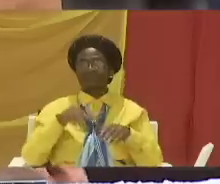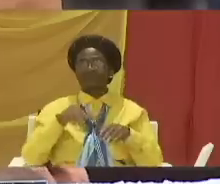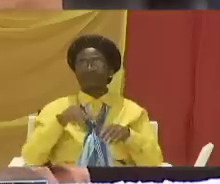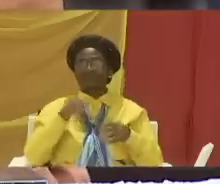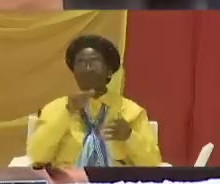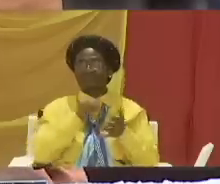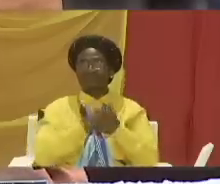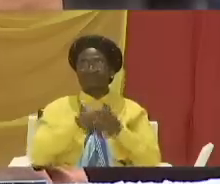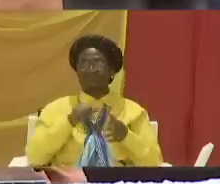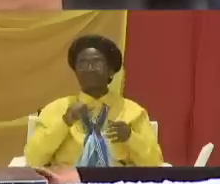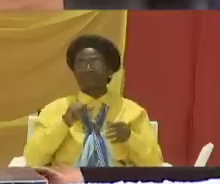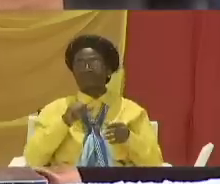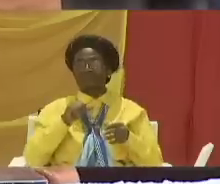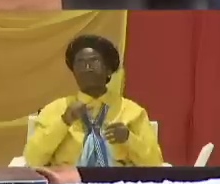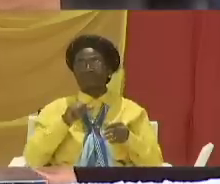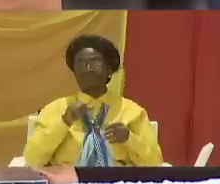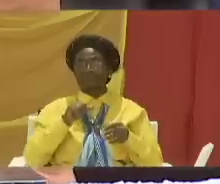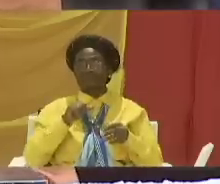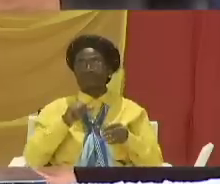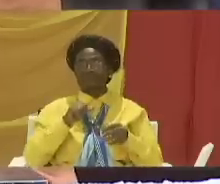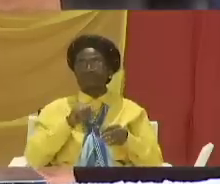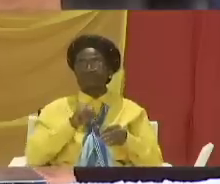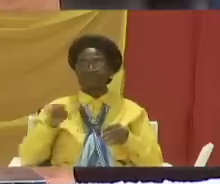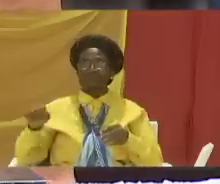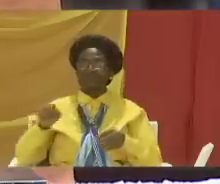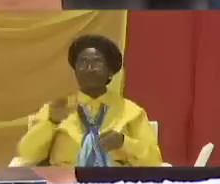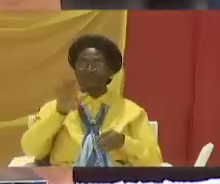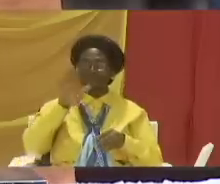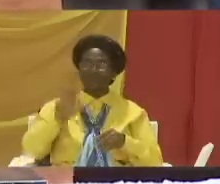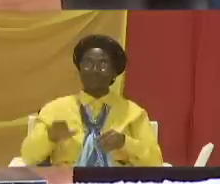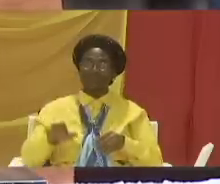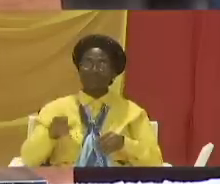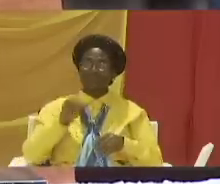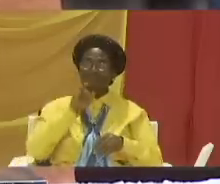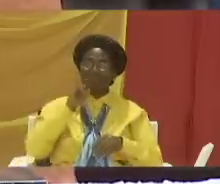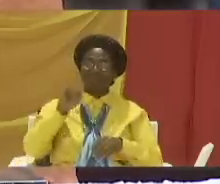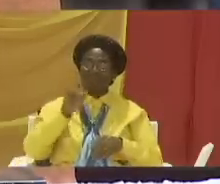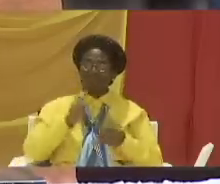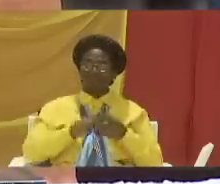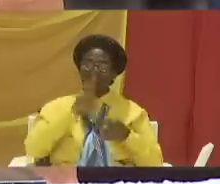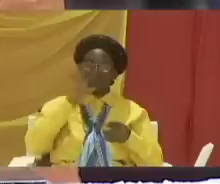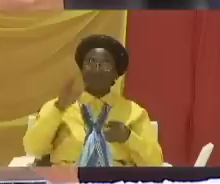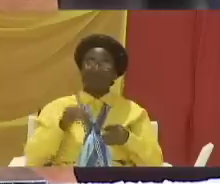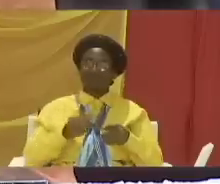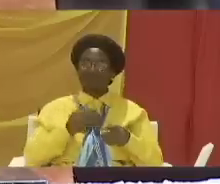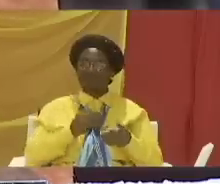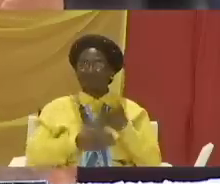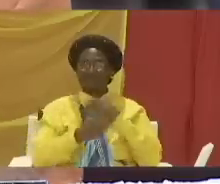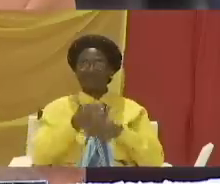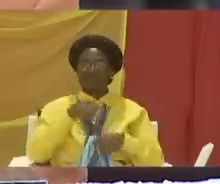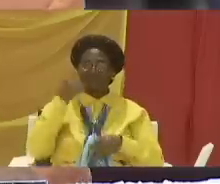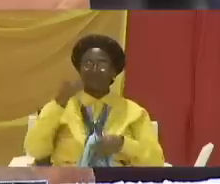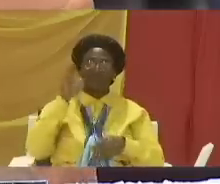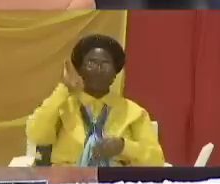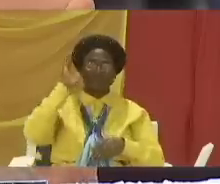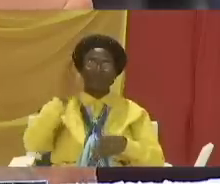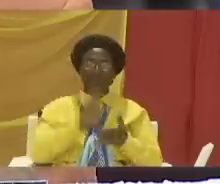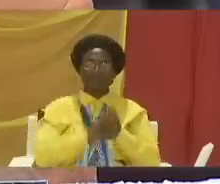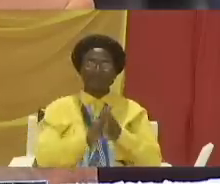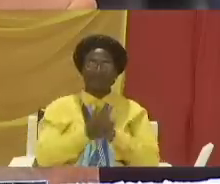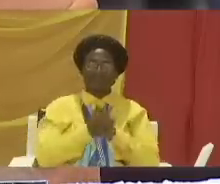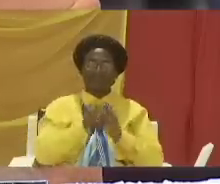that a child is to be born who will become a kingmaker.